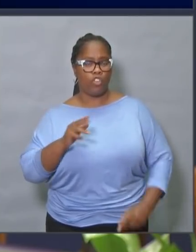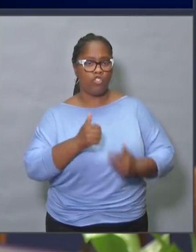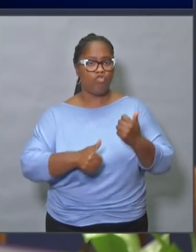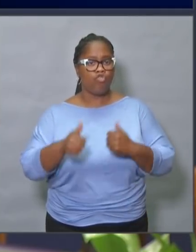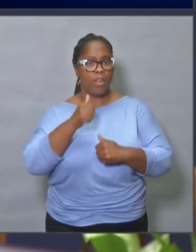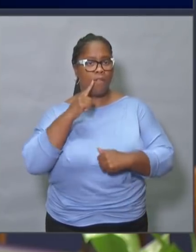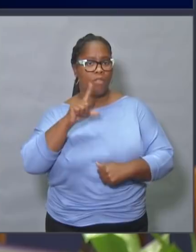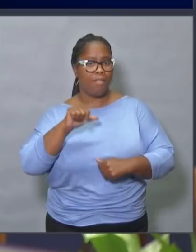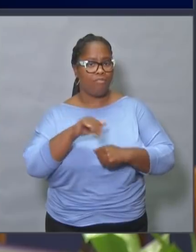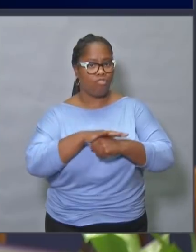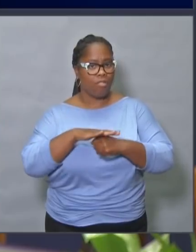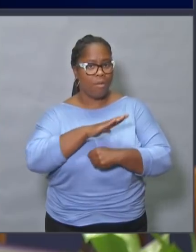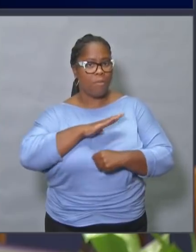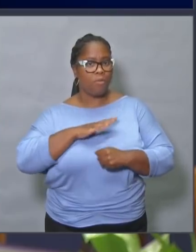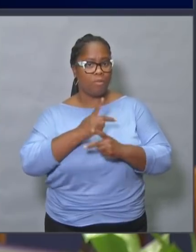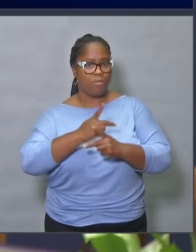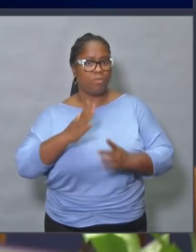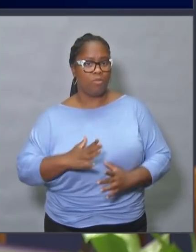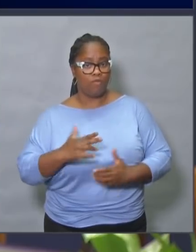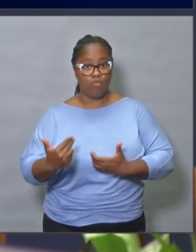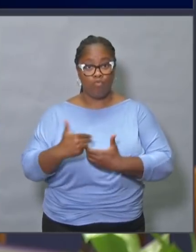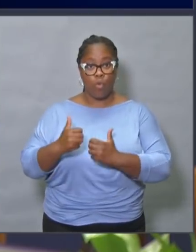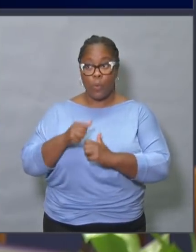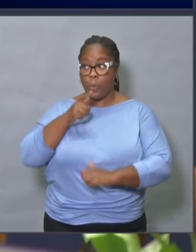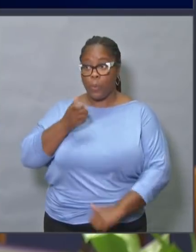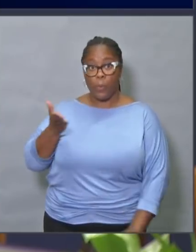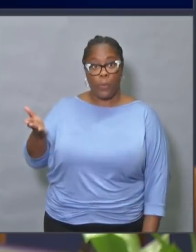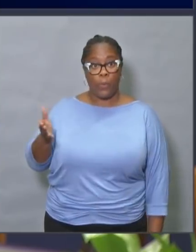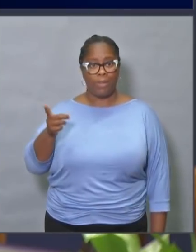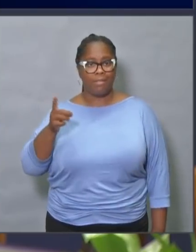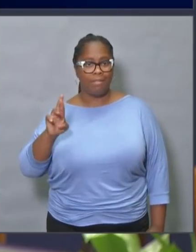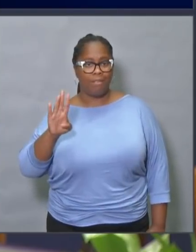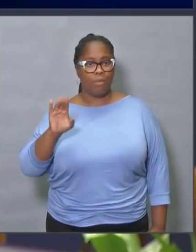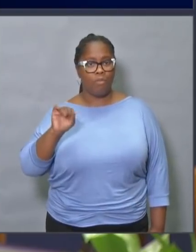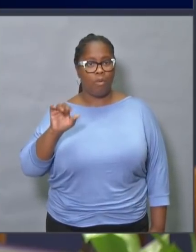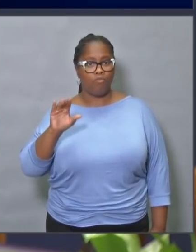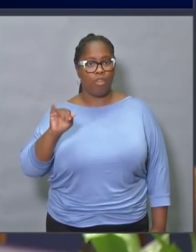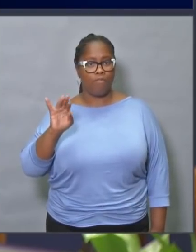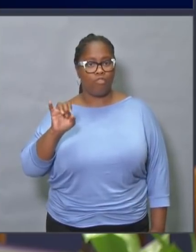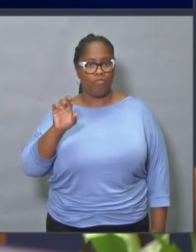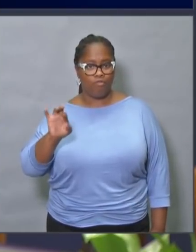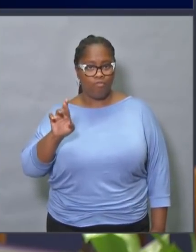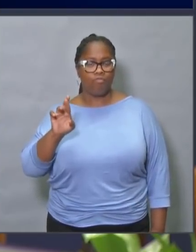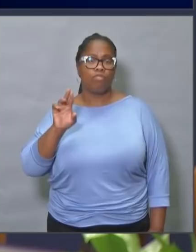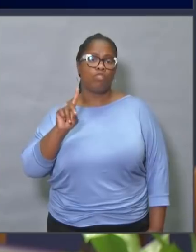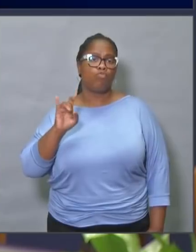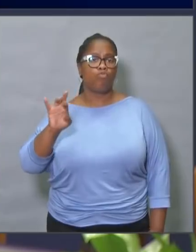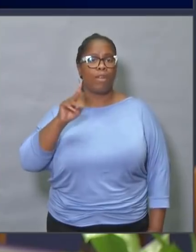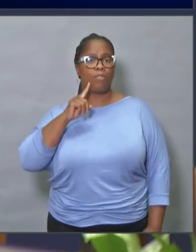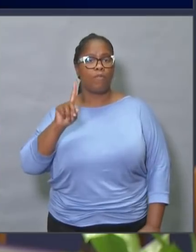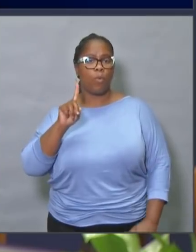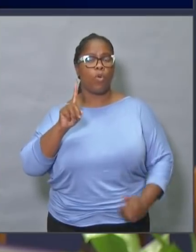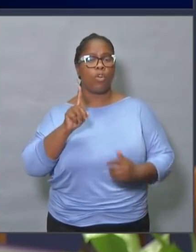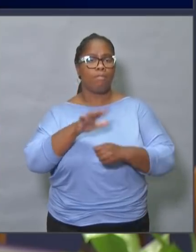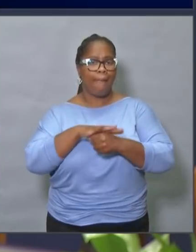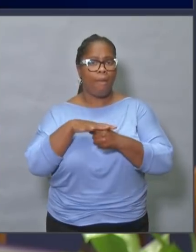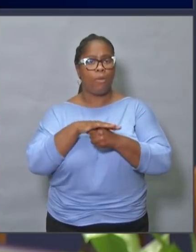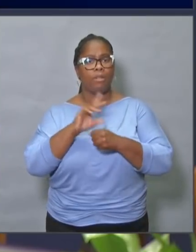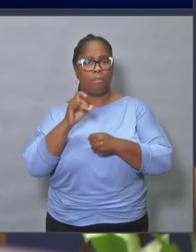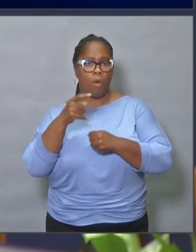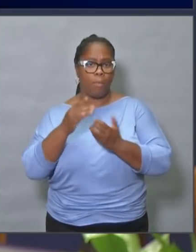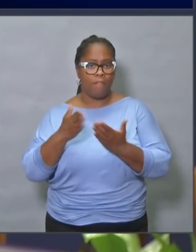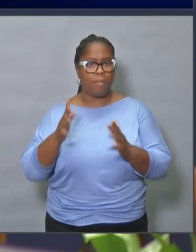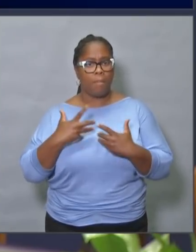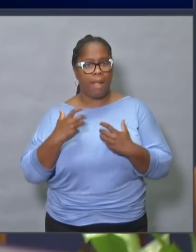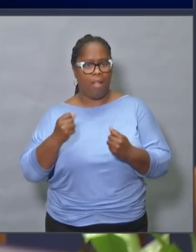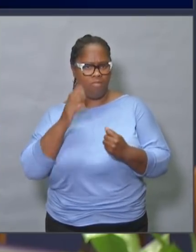of Supervisors. I'm joined by Dr. Barbara Ferrer, Director of the Department of Public Health, who will provide us with updates on cases in Los